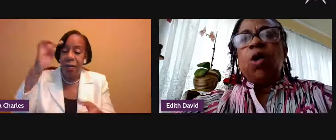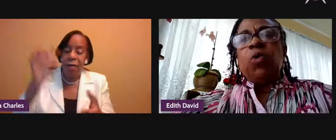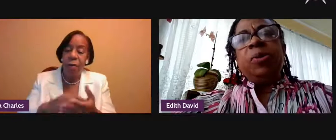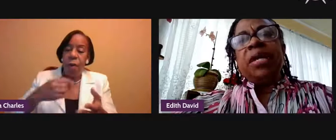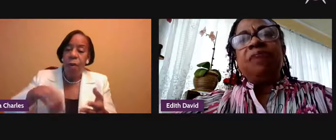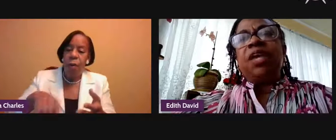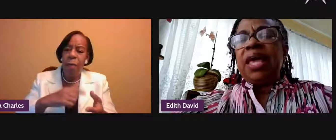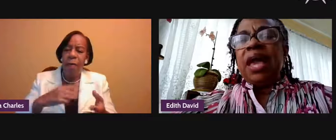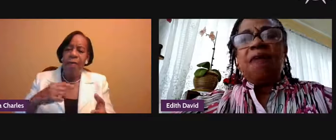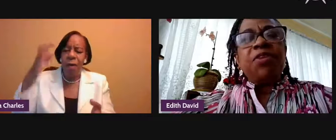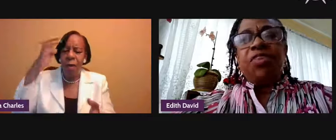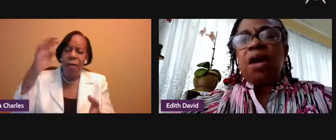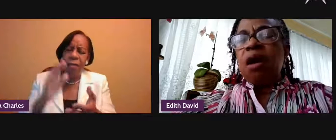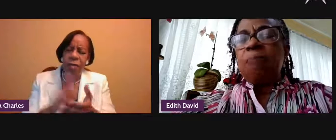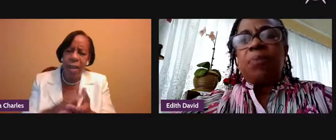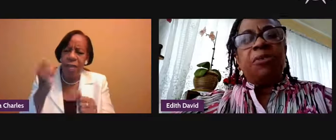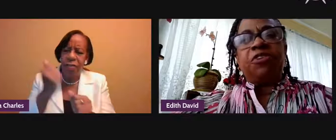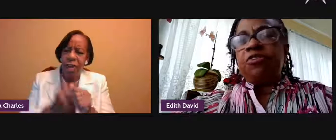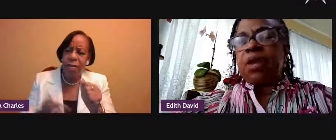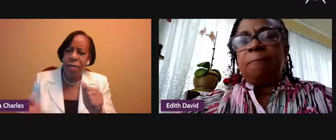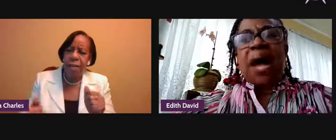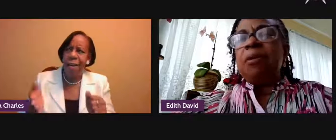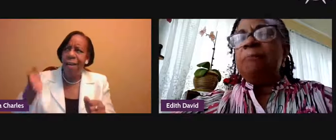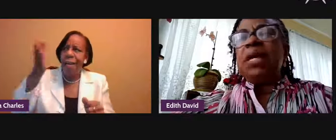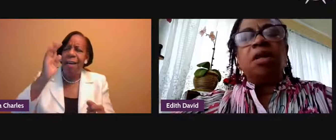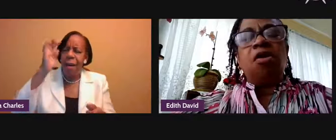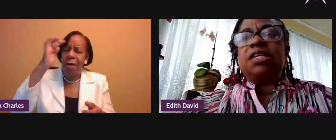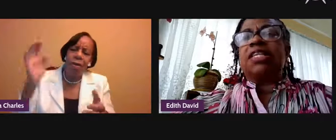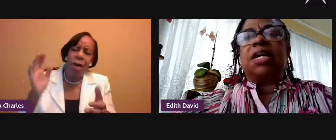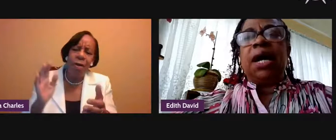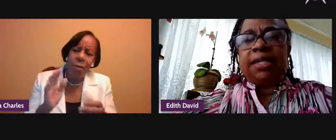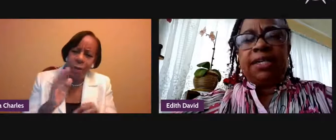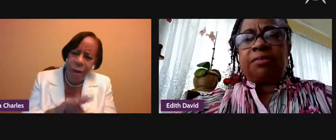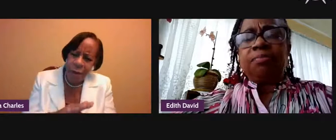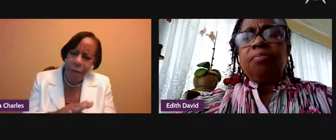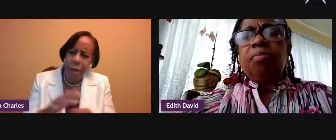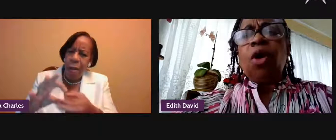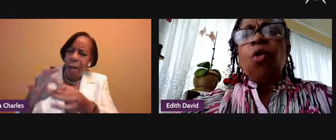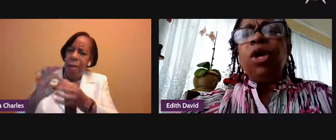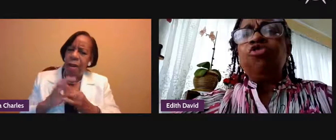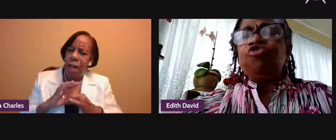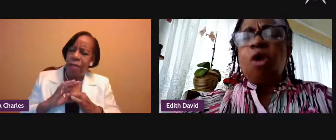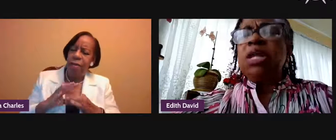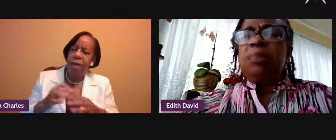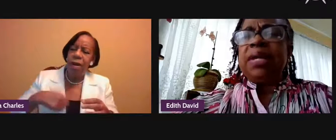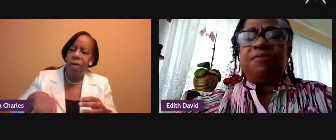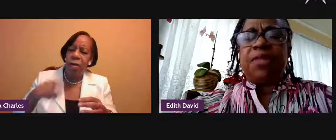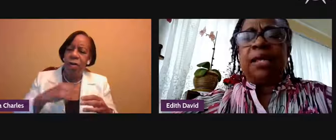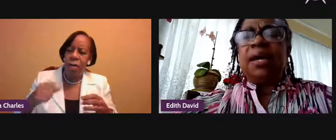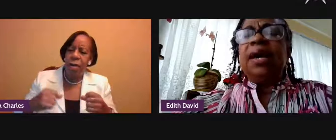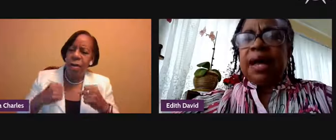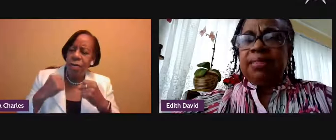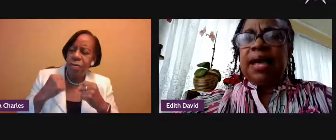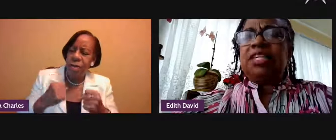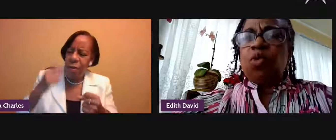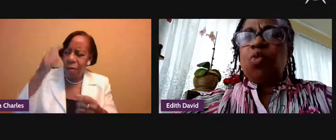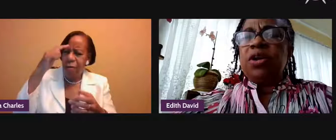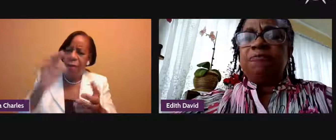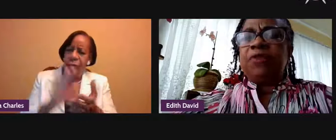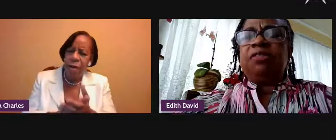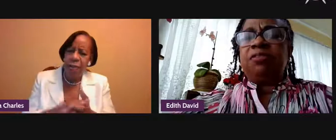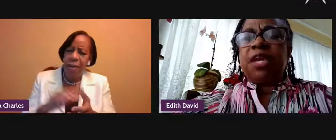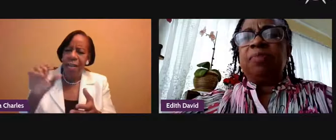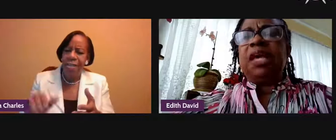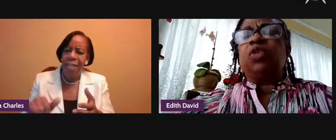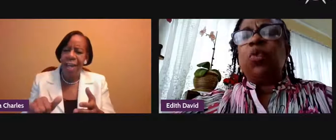his word. We believe that everything God promised us in the Bible belongs to us. We strongly believe that. And that's the